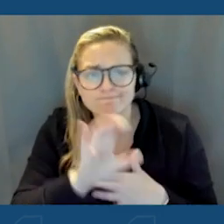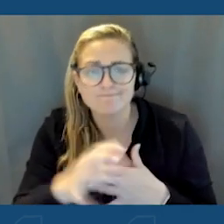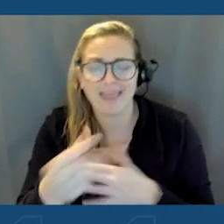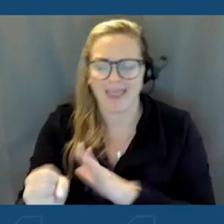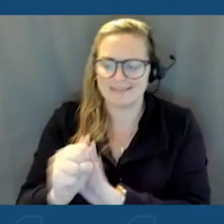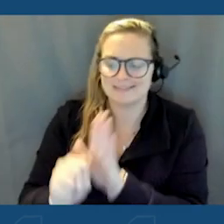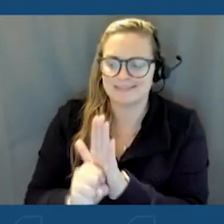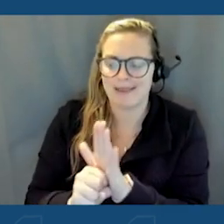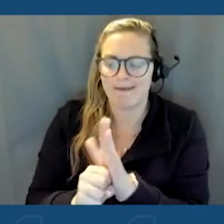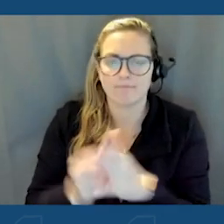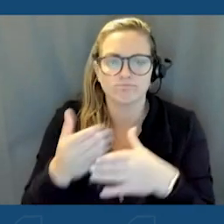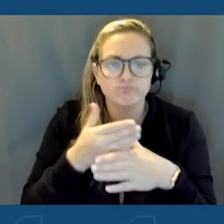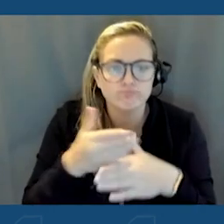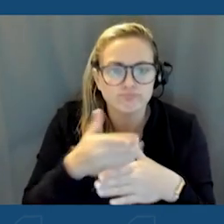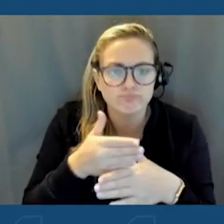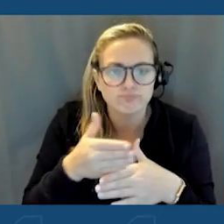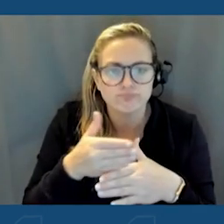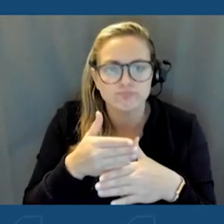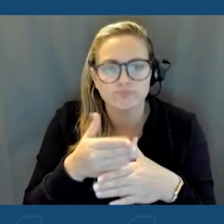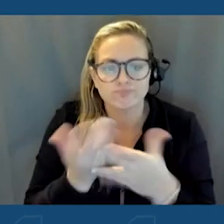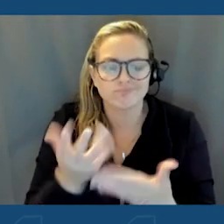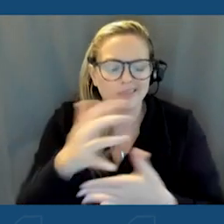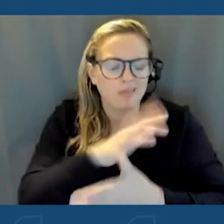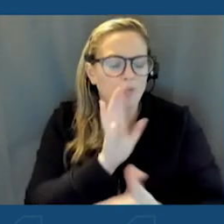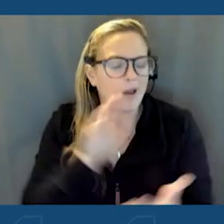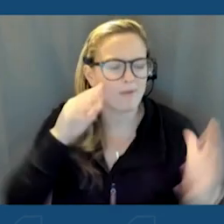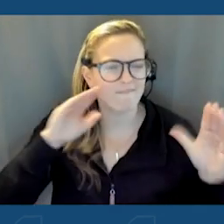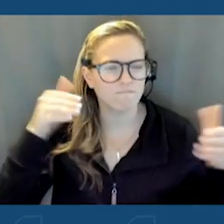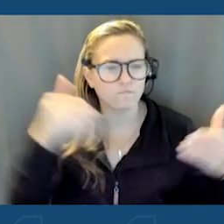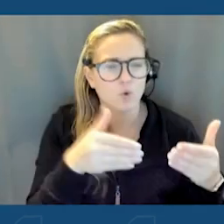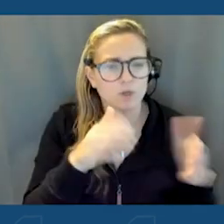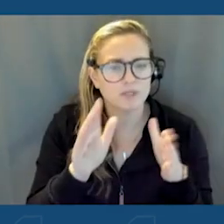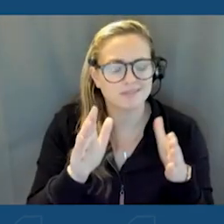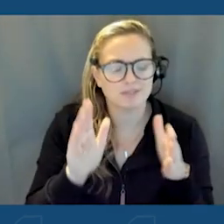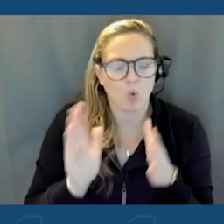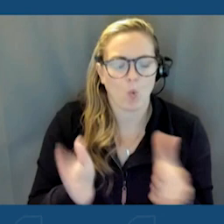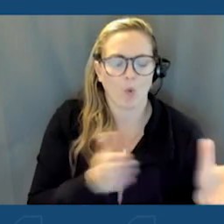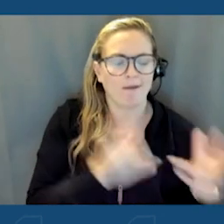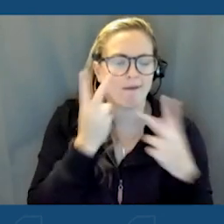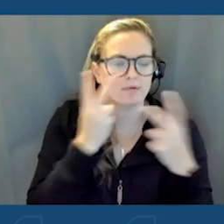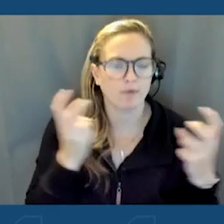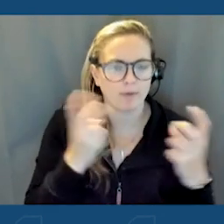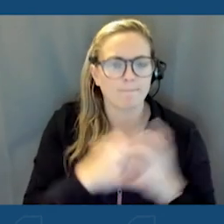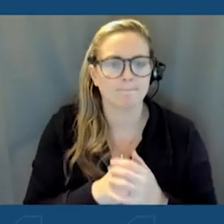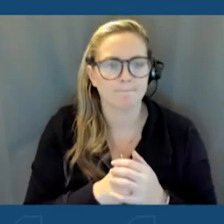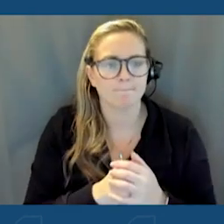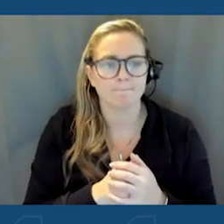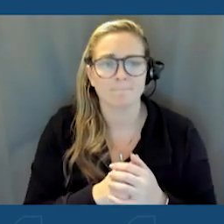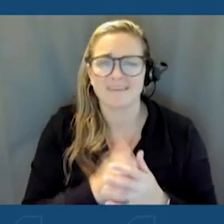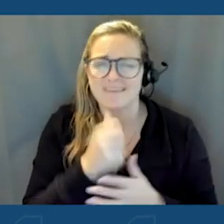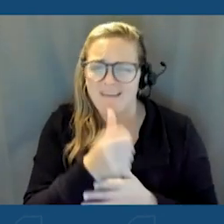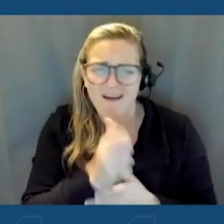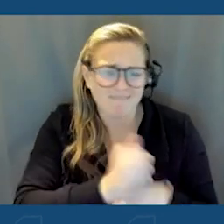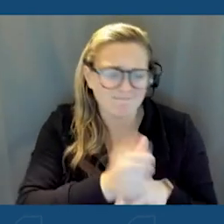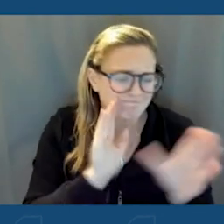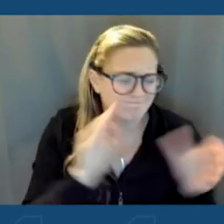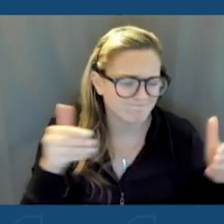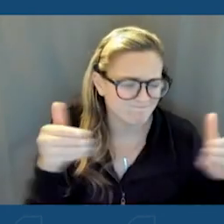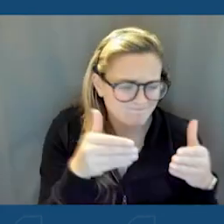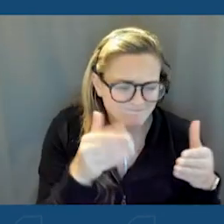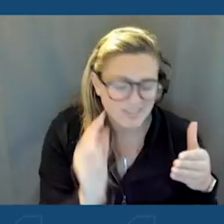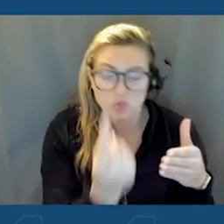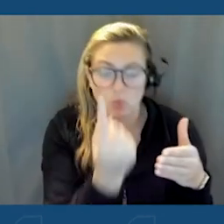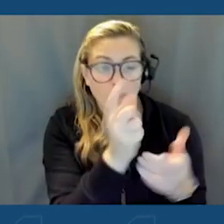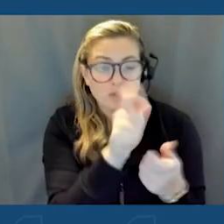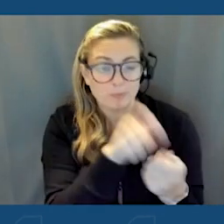Their primary focus can best be described as organized crime, not confined to any particular